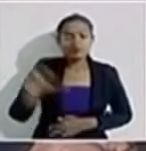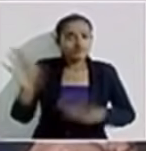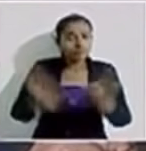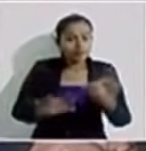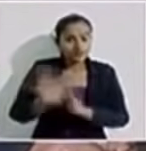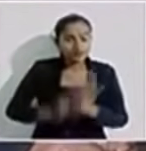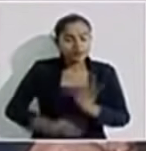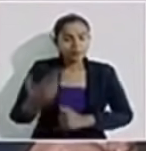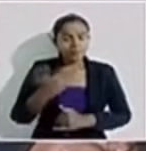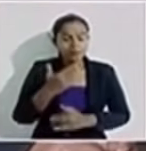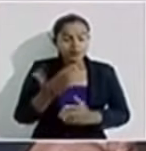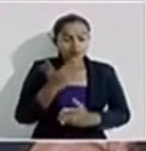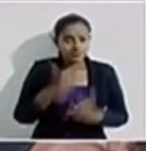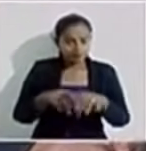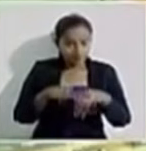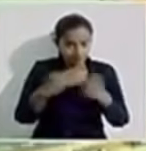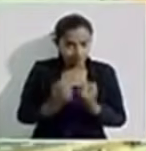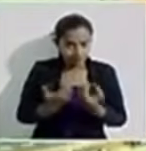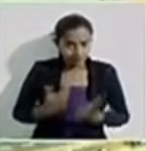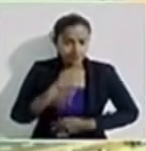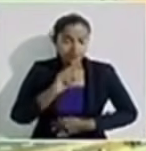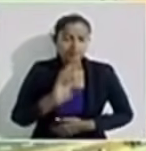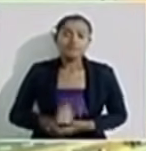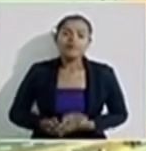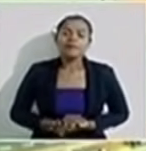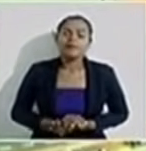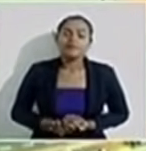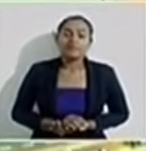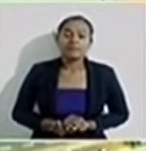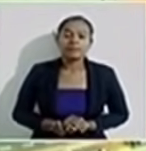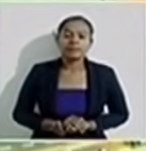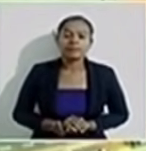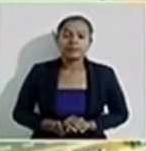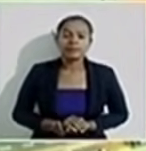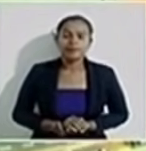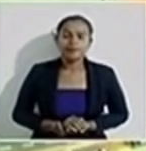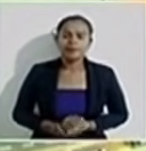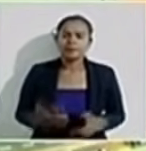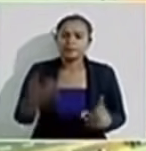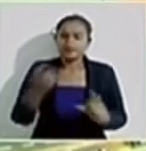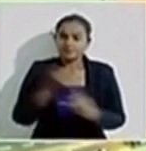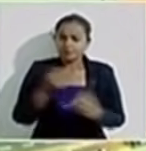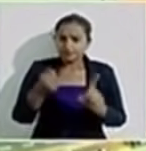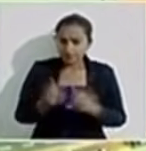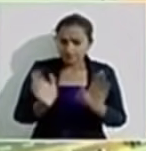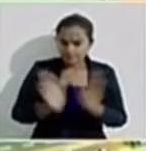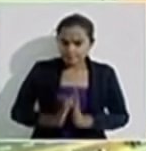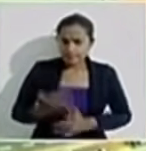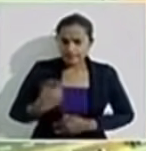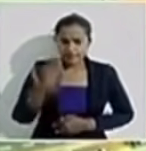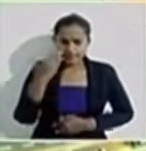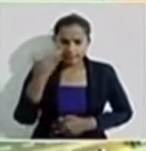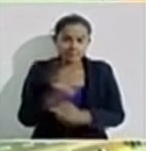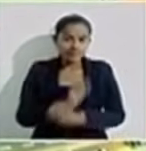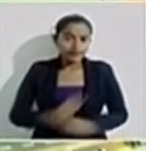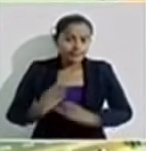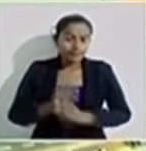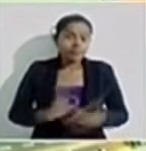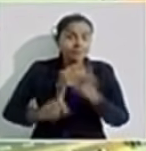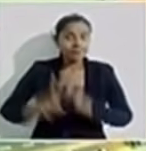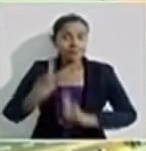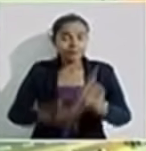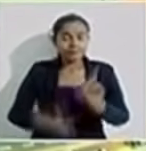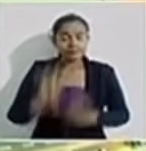evening. The negative impact of the unilateral coercive measures was discussed at the 48th United Nations Human